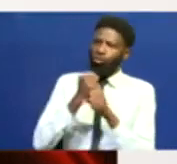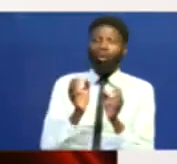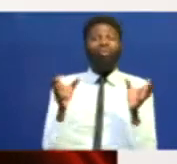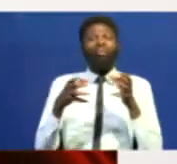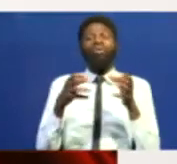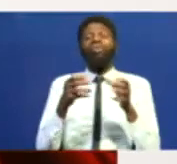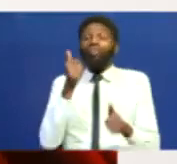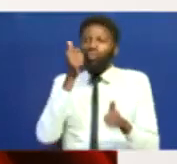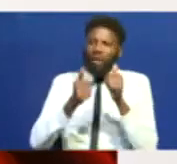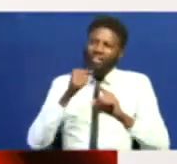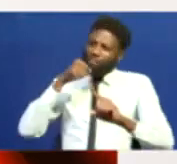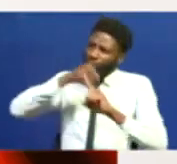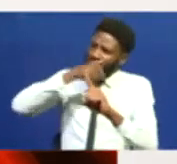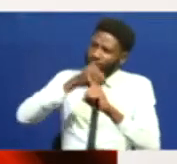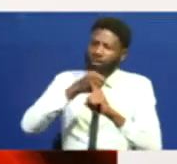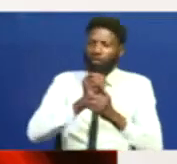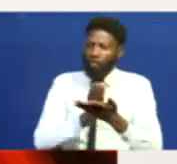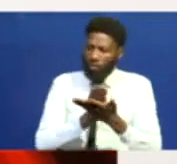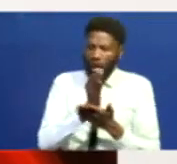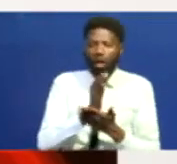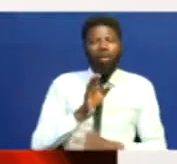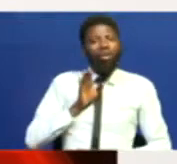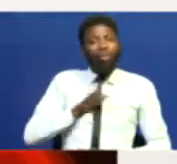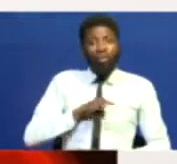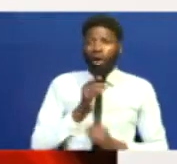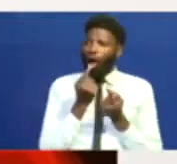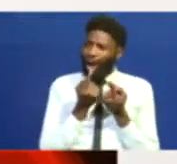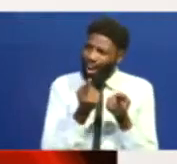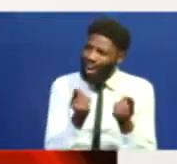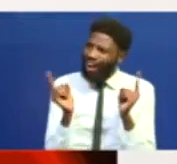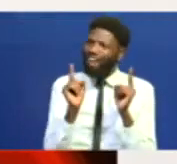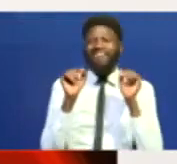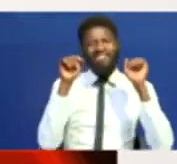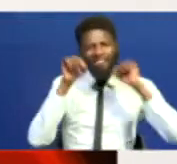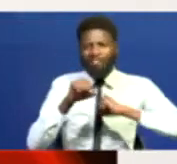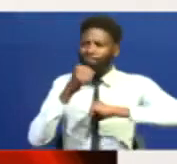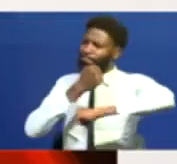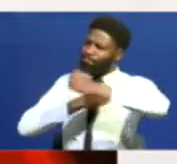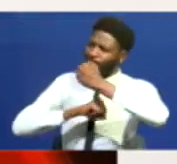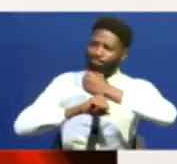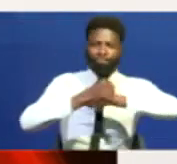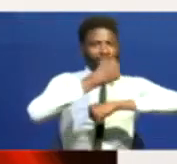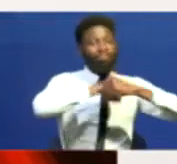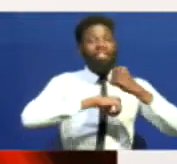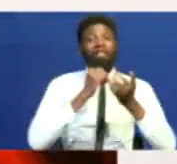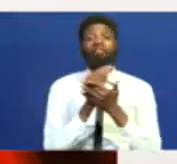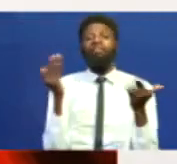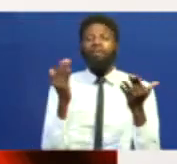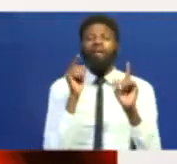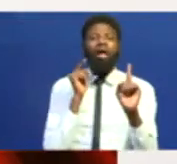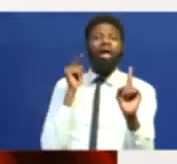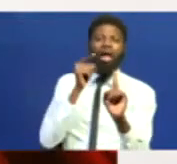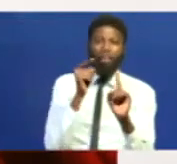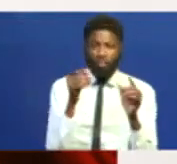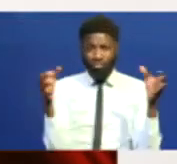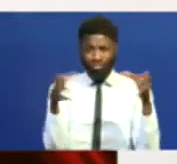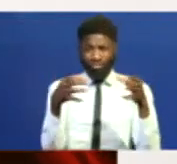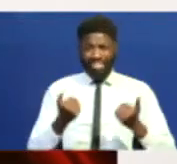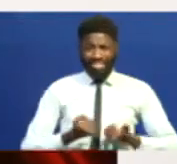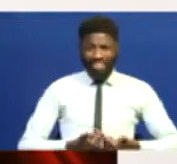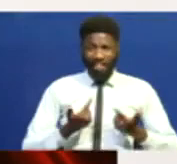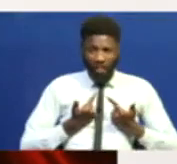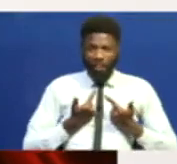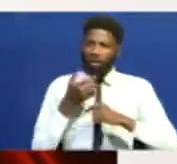women rights. We can all do something to empower survivors and prevent